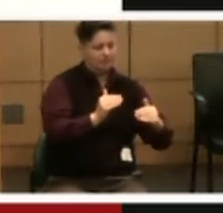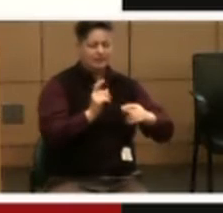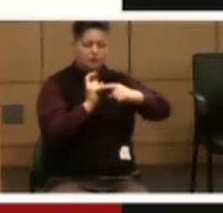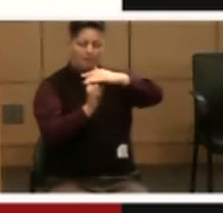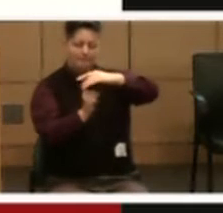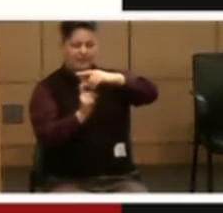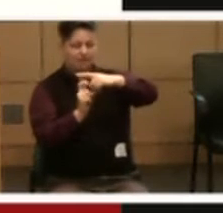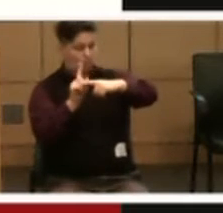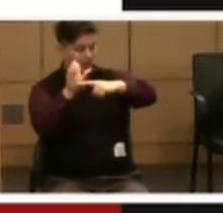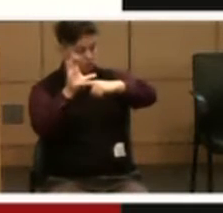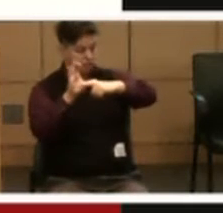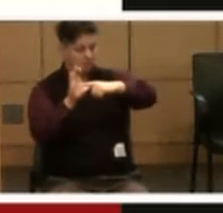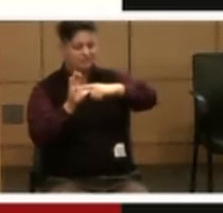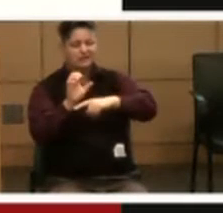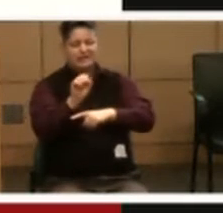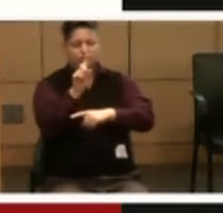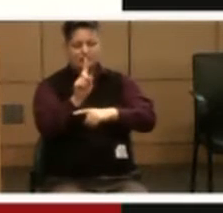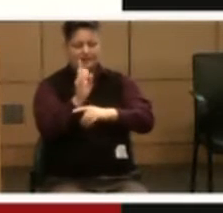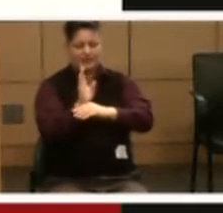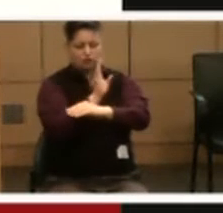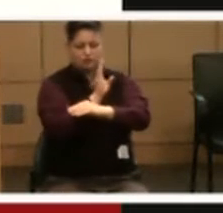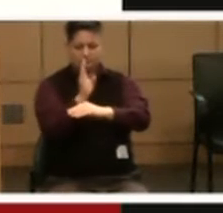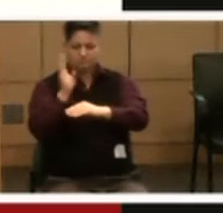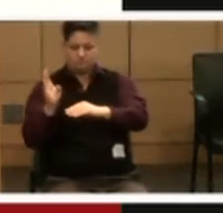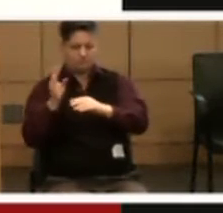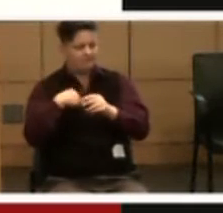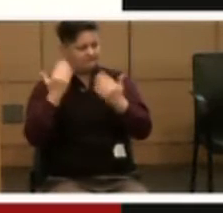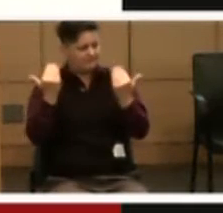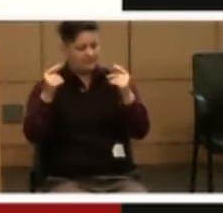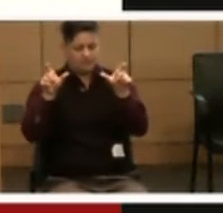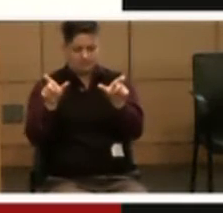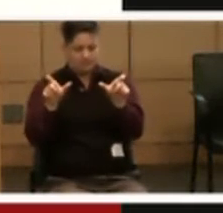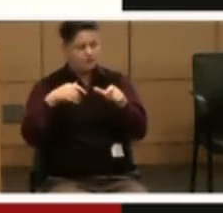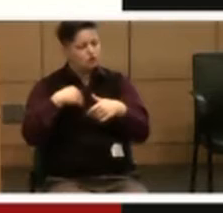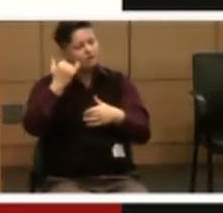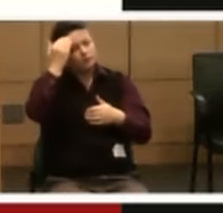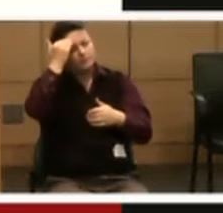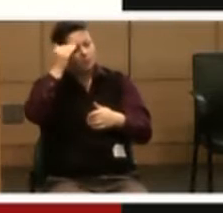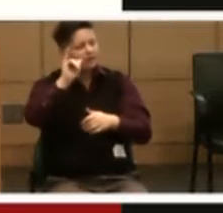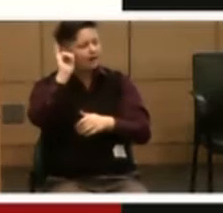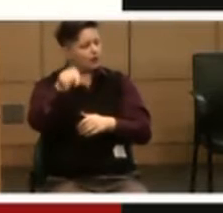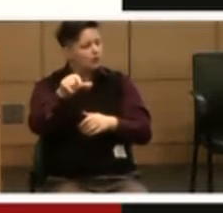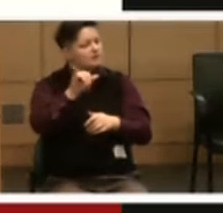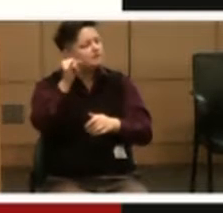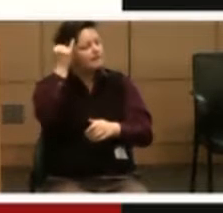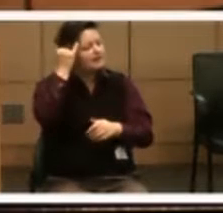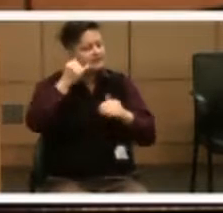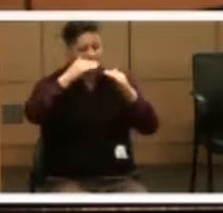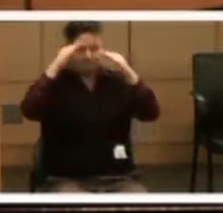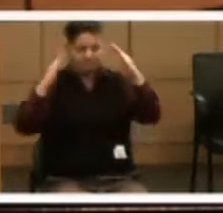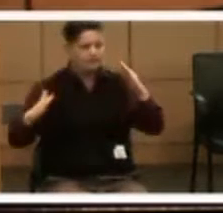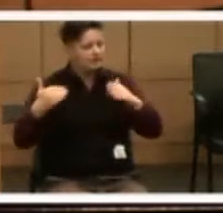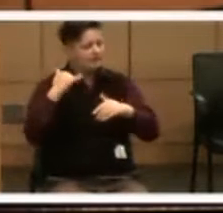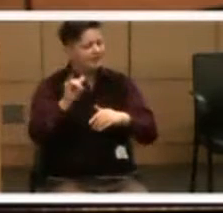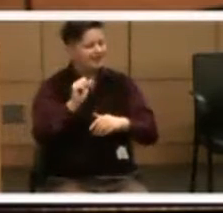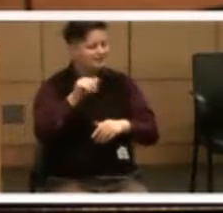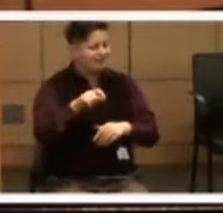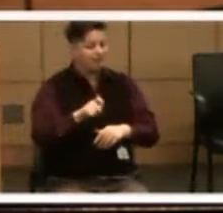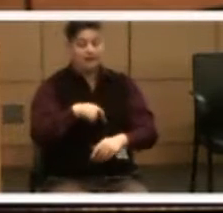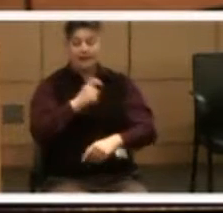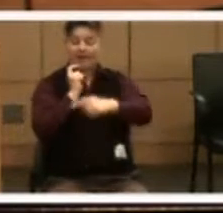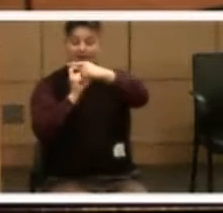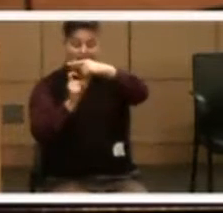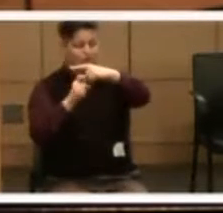standard deviation of 15. So if you're familiar with the IQ scores, it's the same type of a scale. The average is 100,